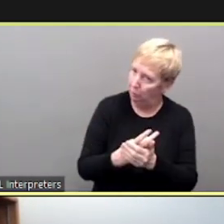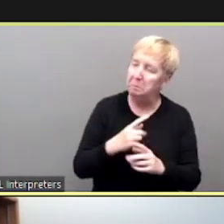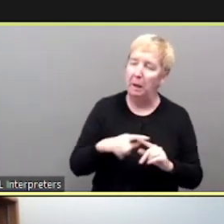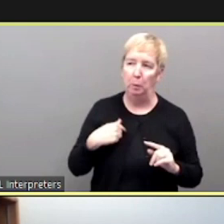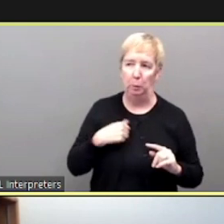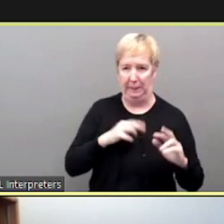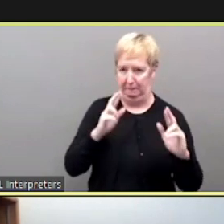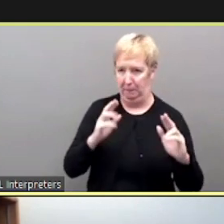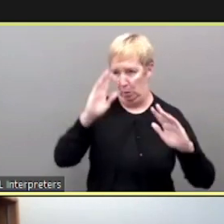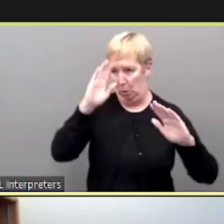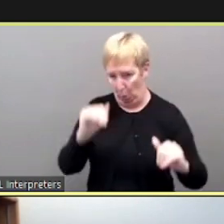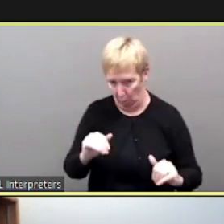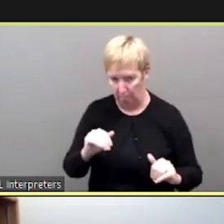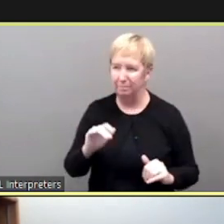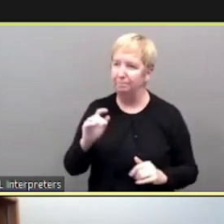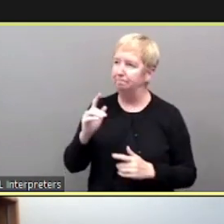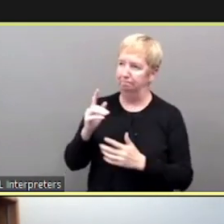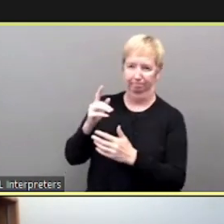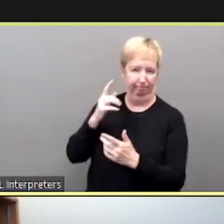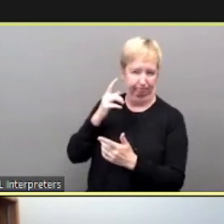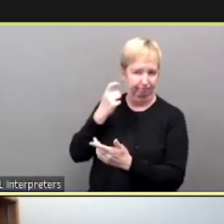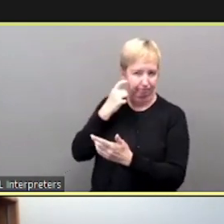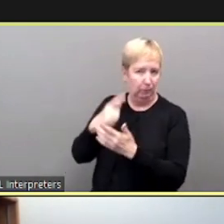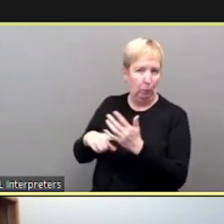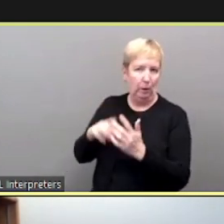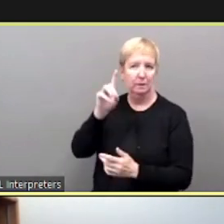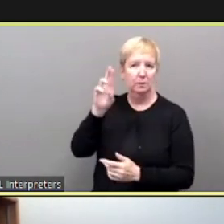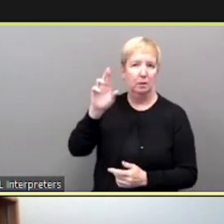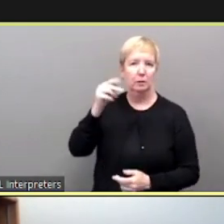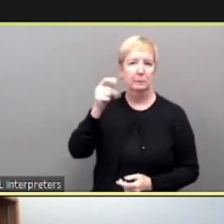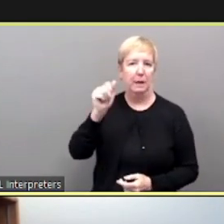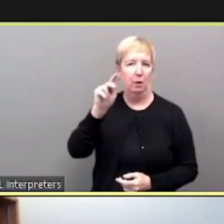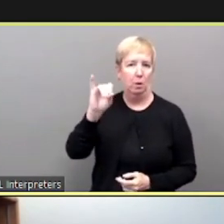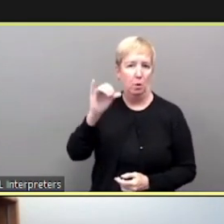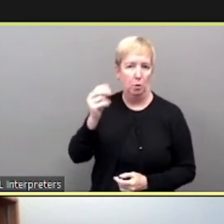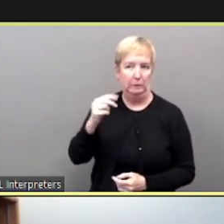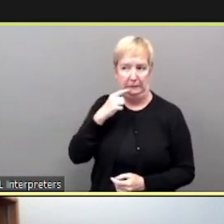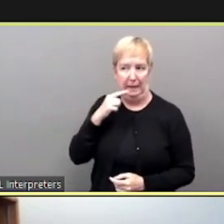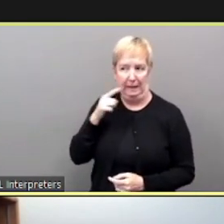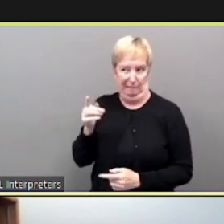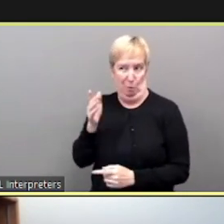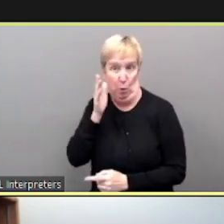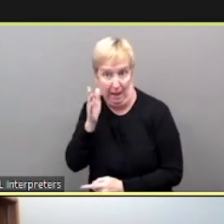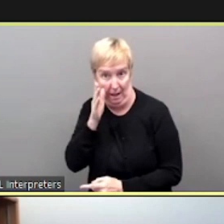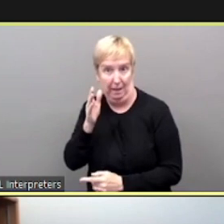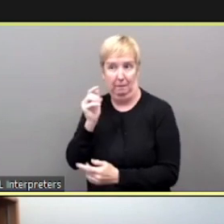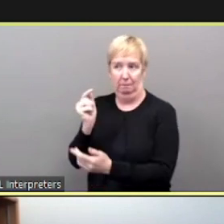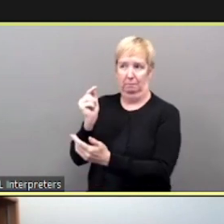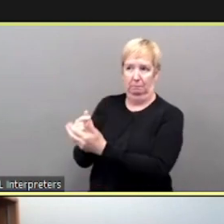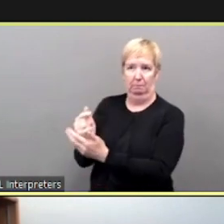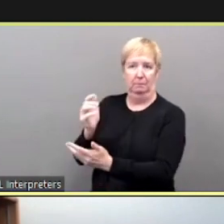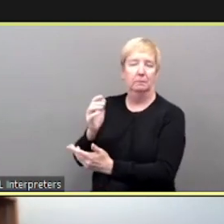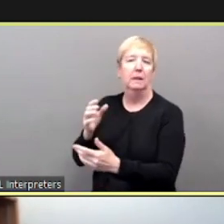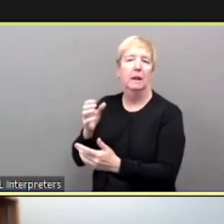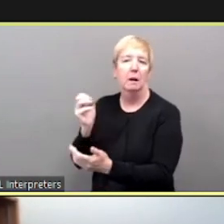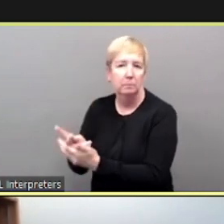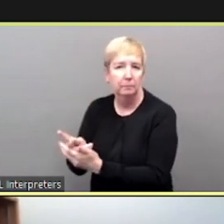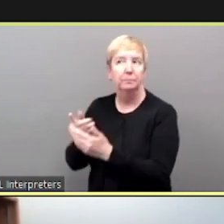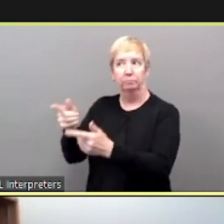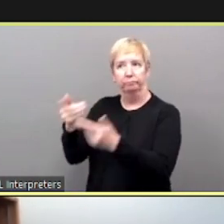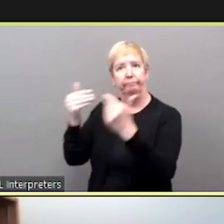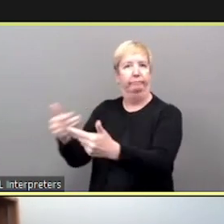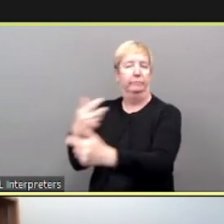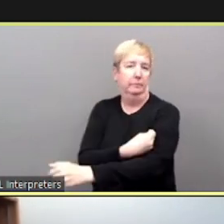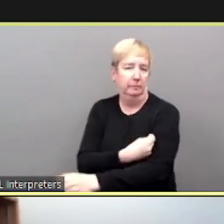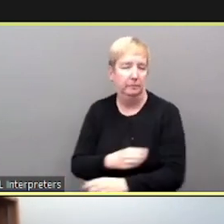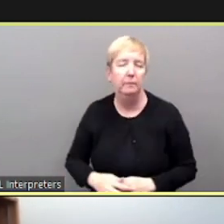Dr. Perahon had alluded to. So next slide. And then just, this is also some data